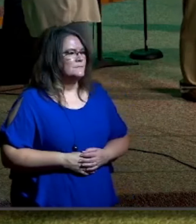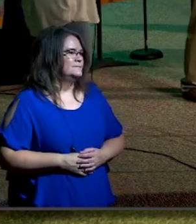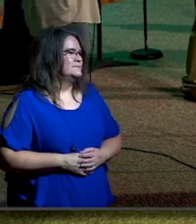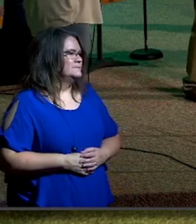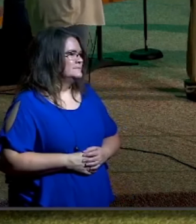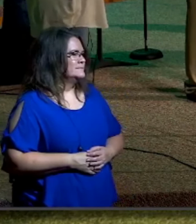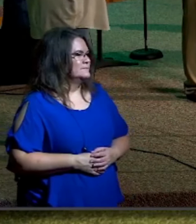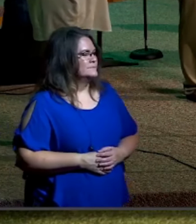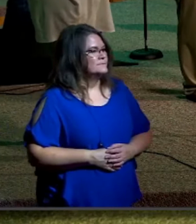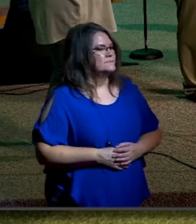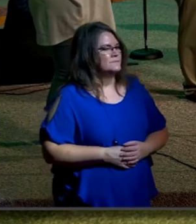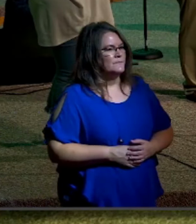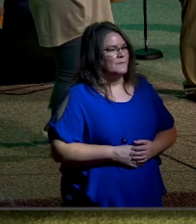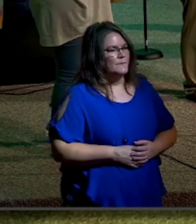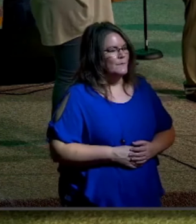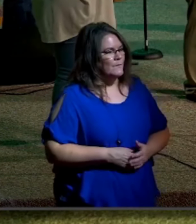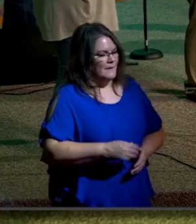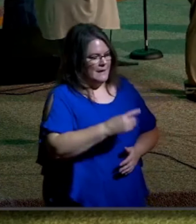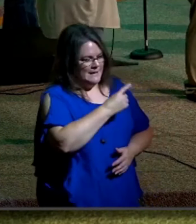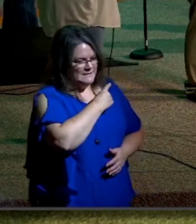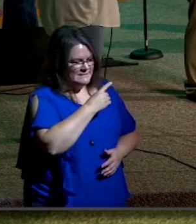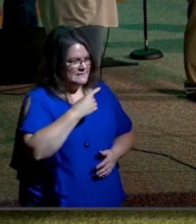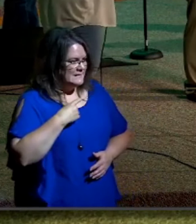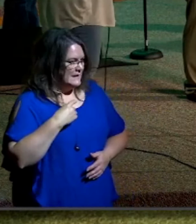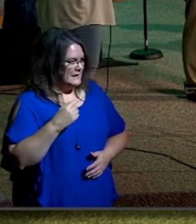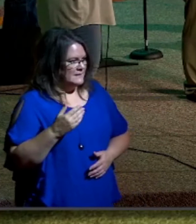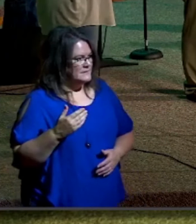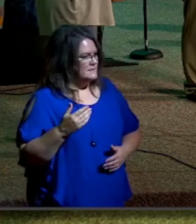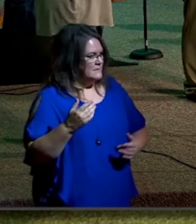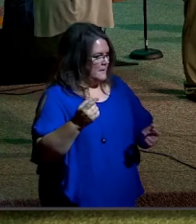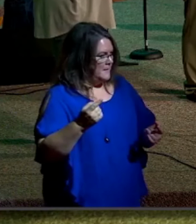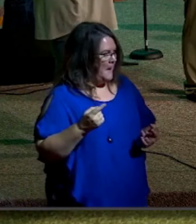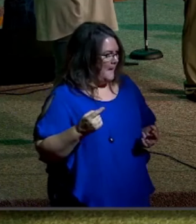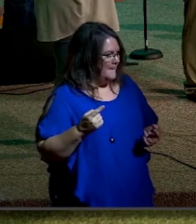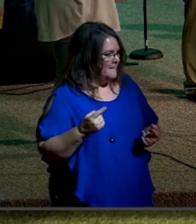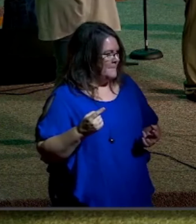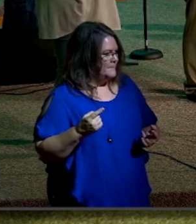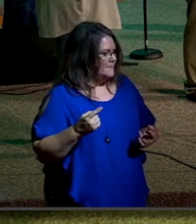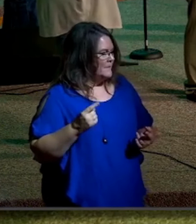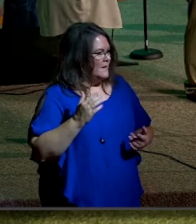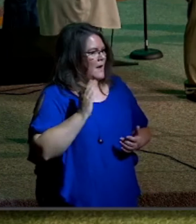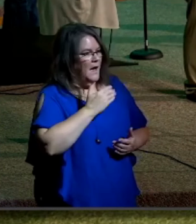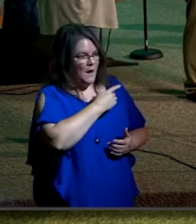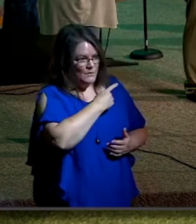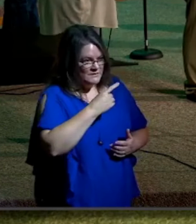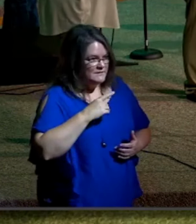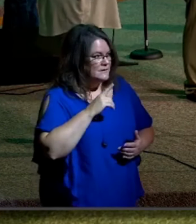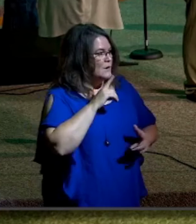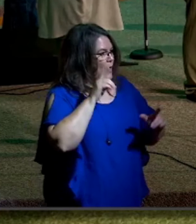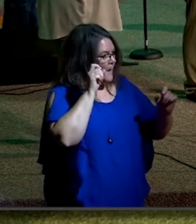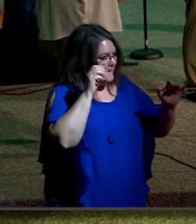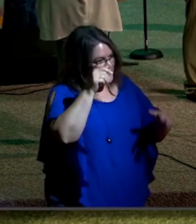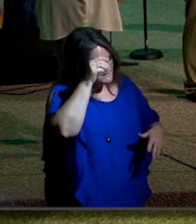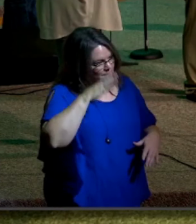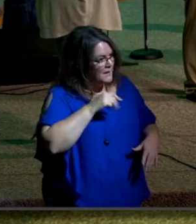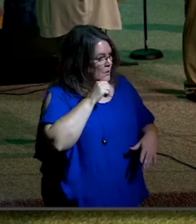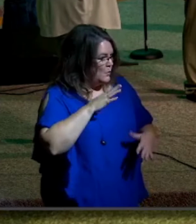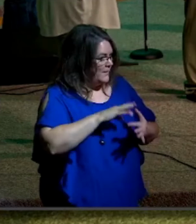I want to invite our deacons forward. And so our deacons are amazing men and women of God